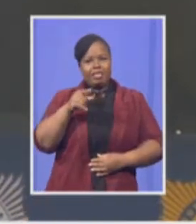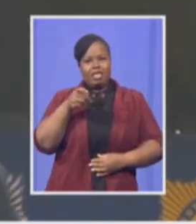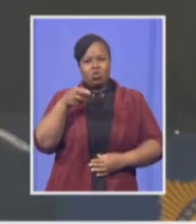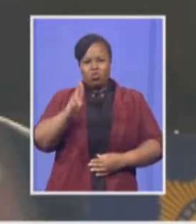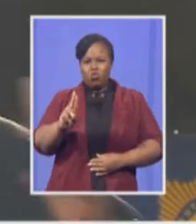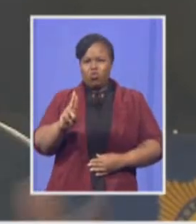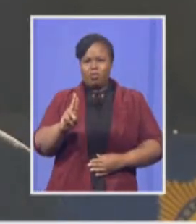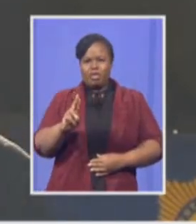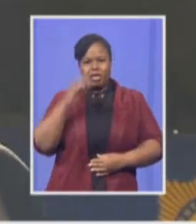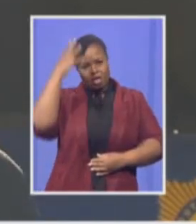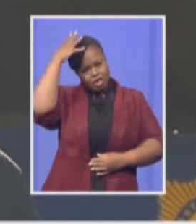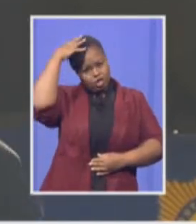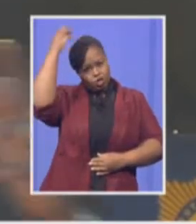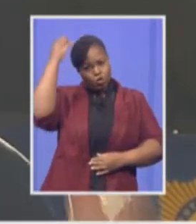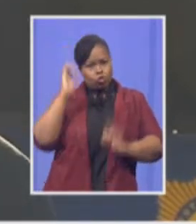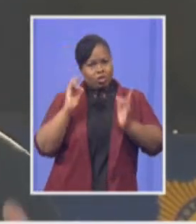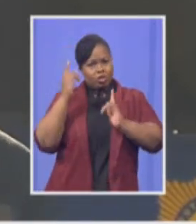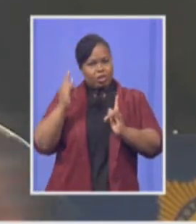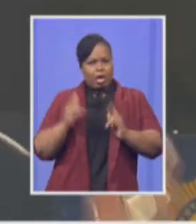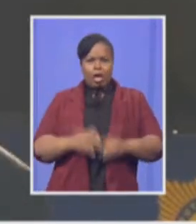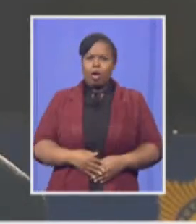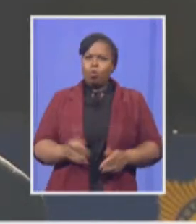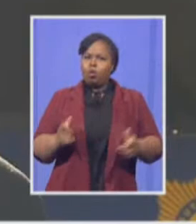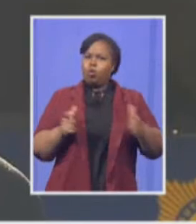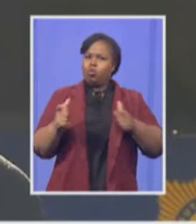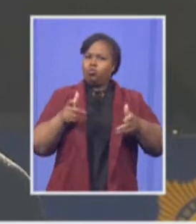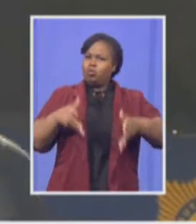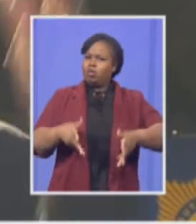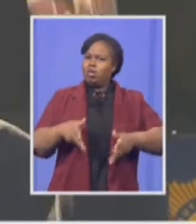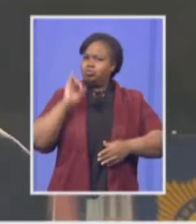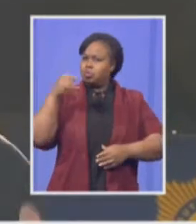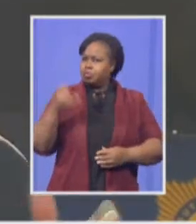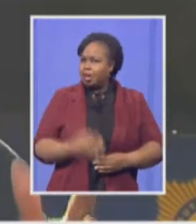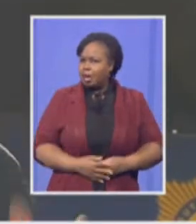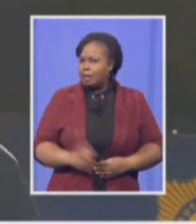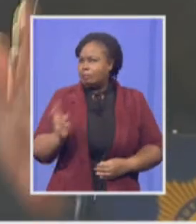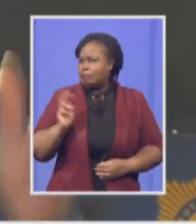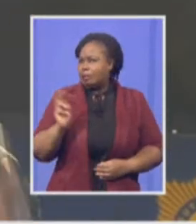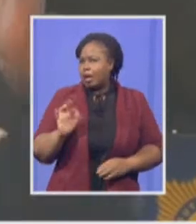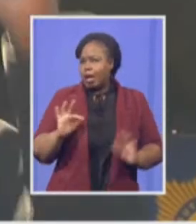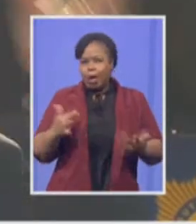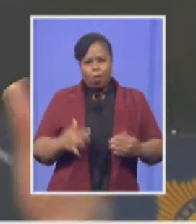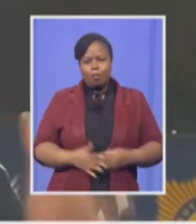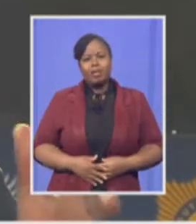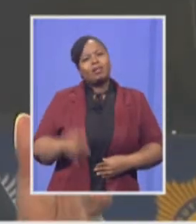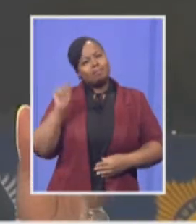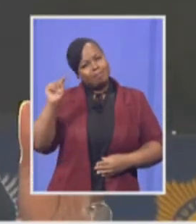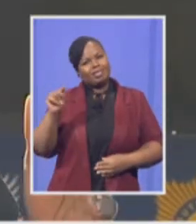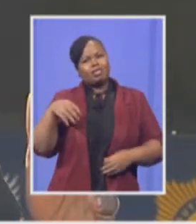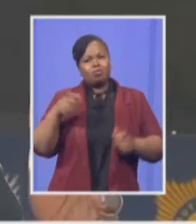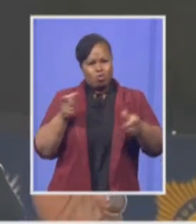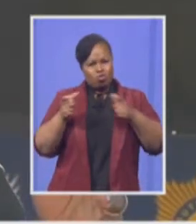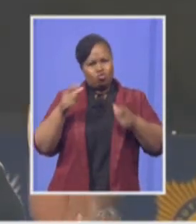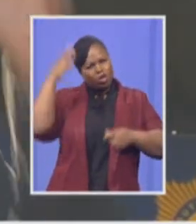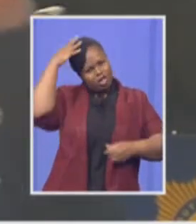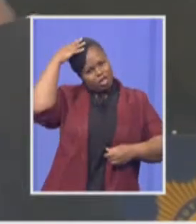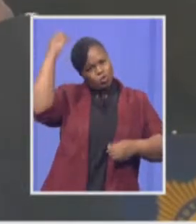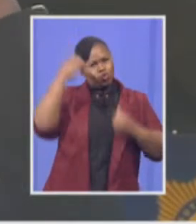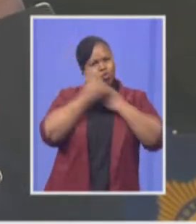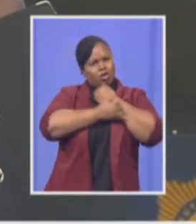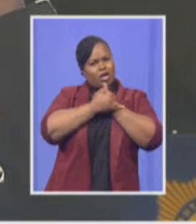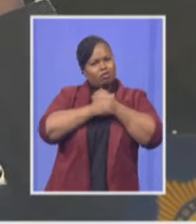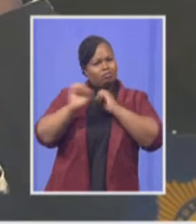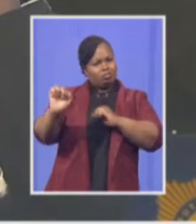So asikwazi ukubuswa eMaseru eGoli. eMaseru ayibuse eMaseru.